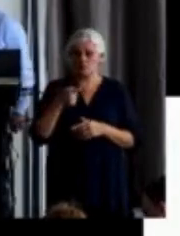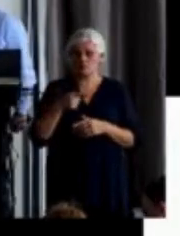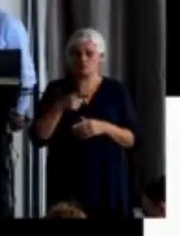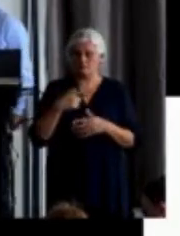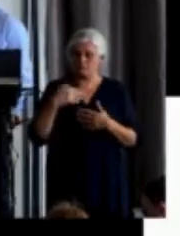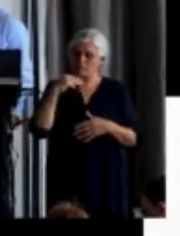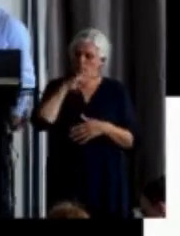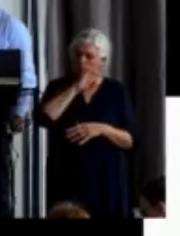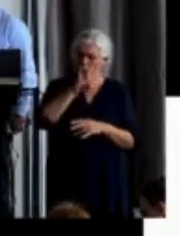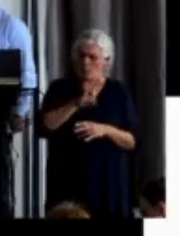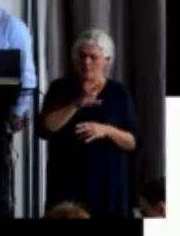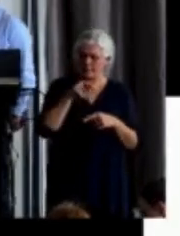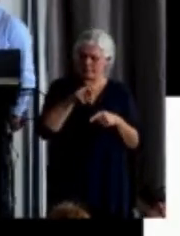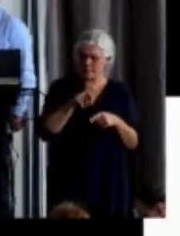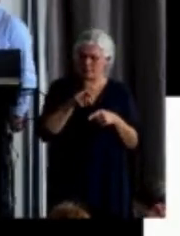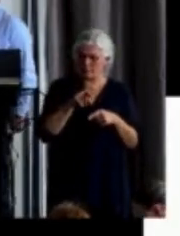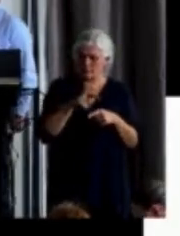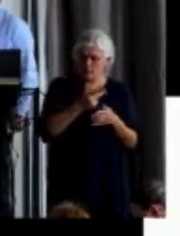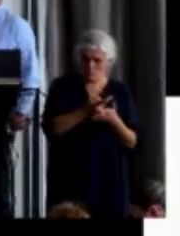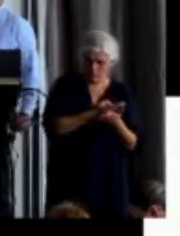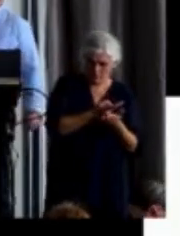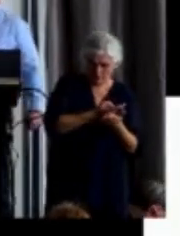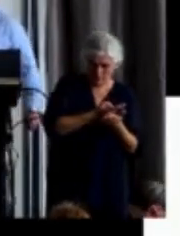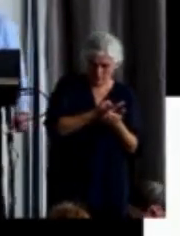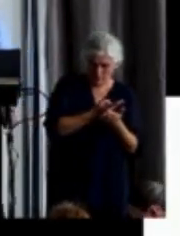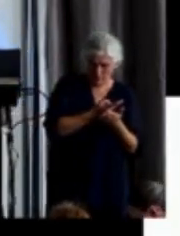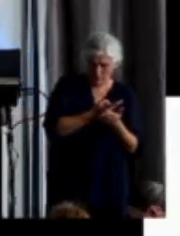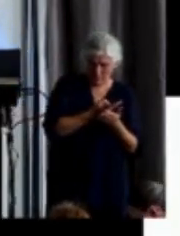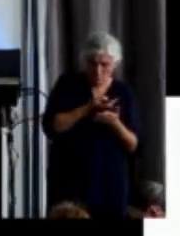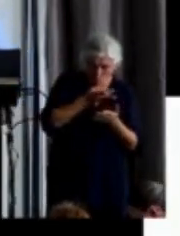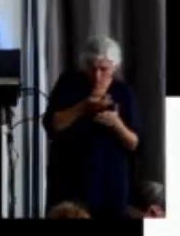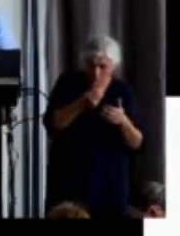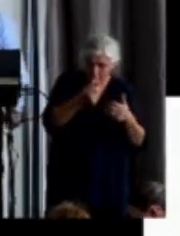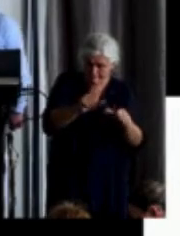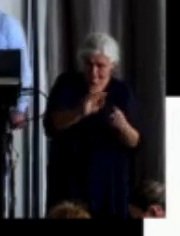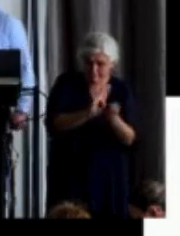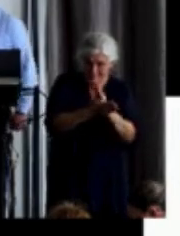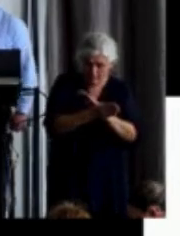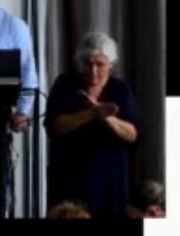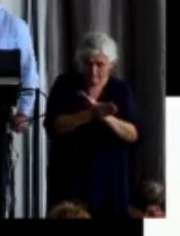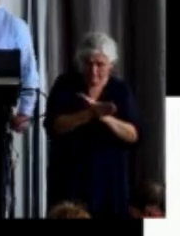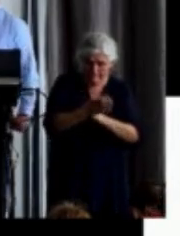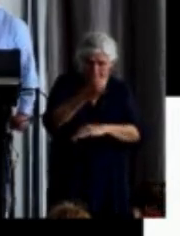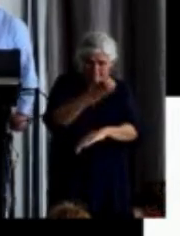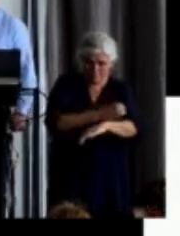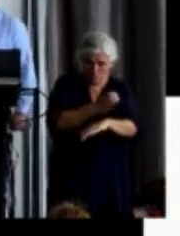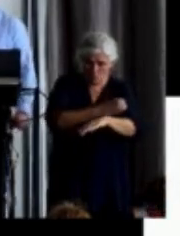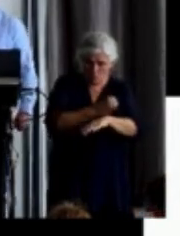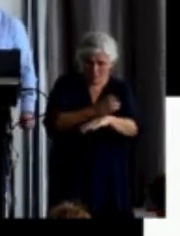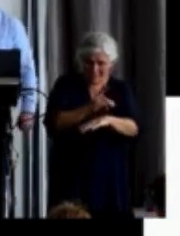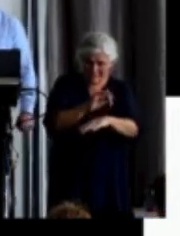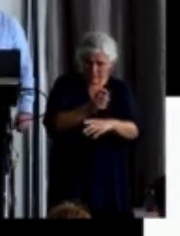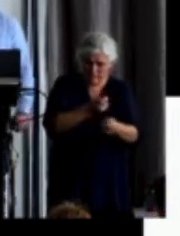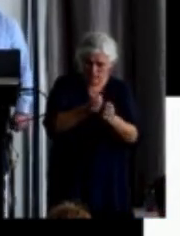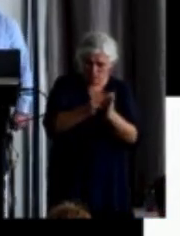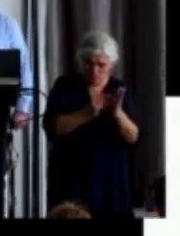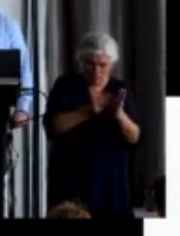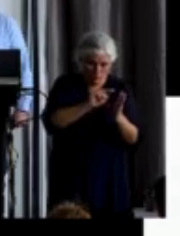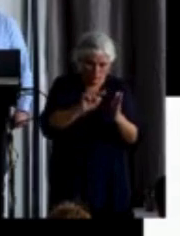question about whether epilepsy eventually finds itself in under Chronic Disease Management